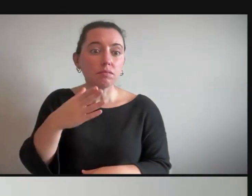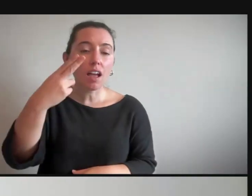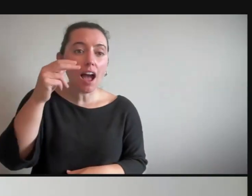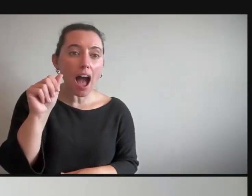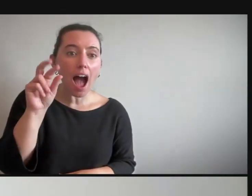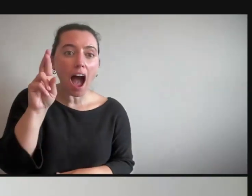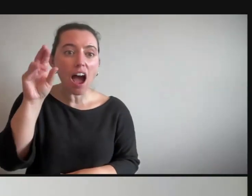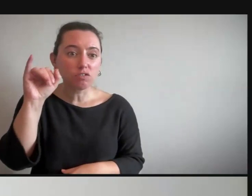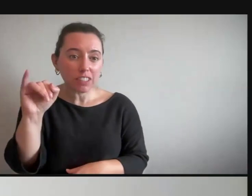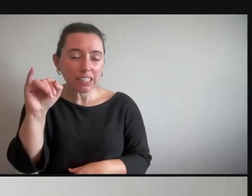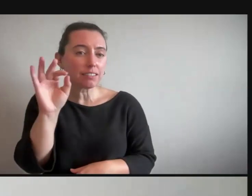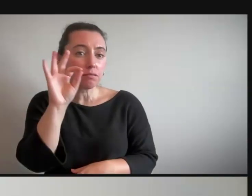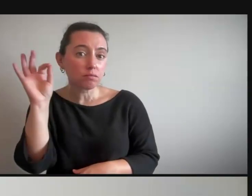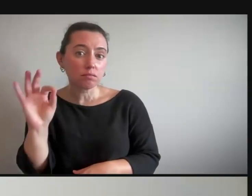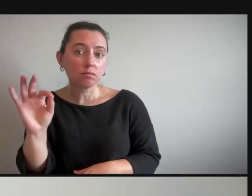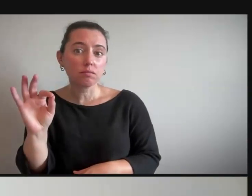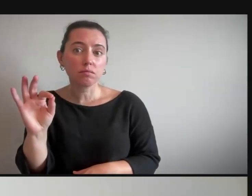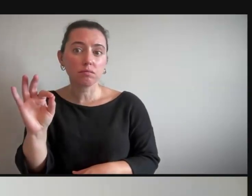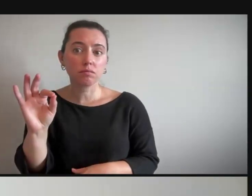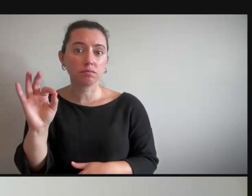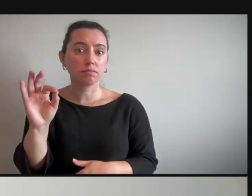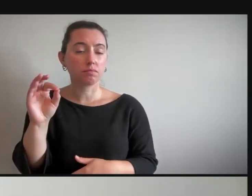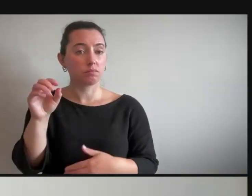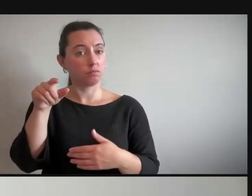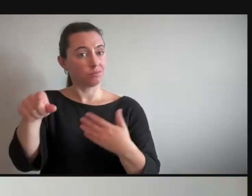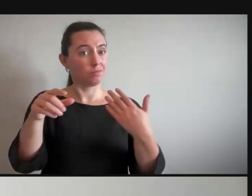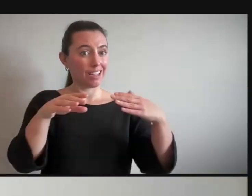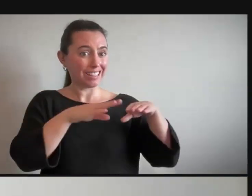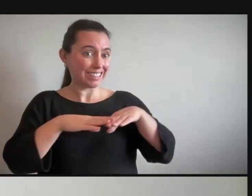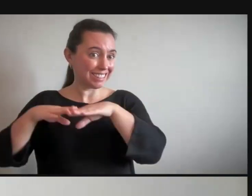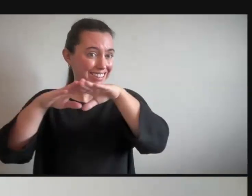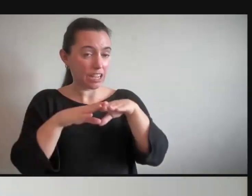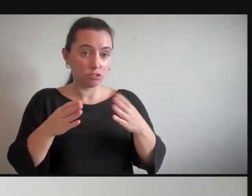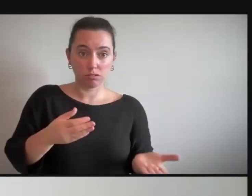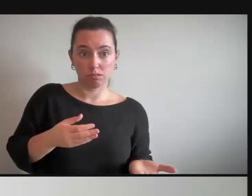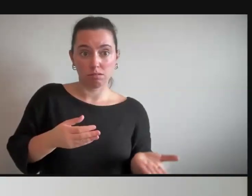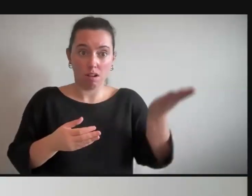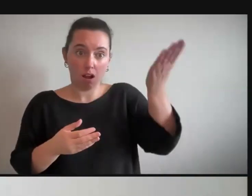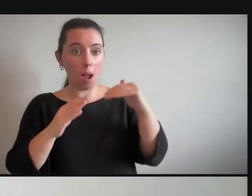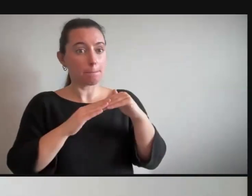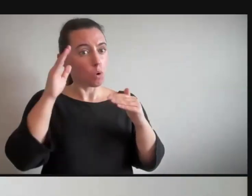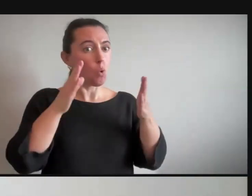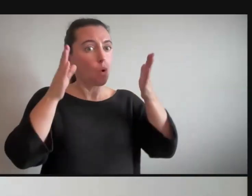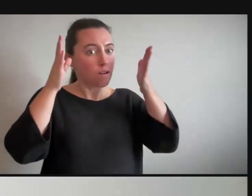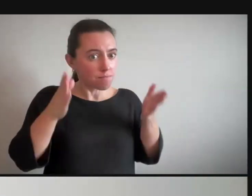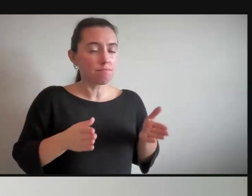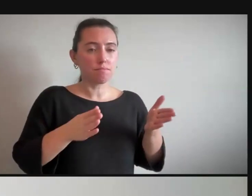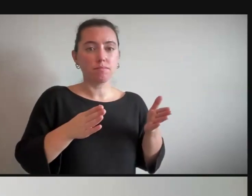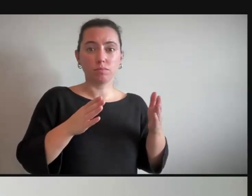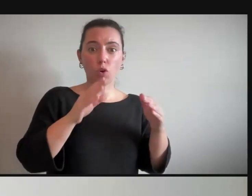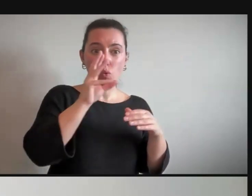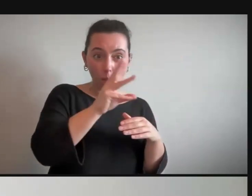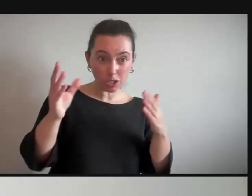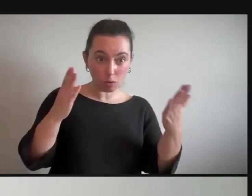require the same level of accessibility for websites and apps, or are there differences? The directive requires same level